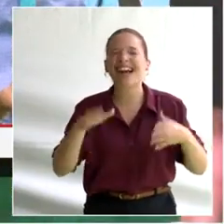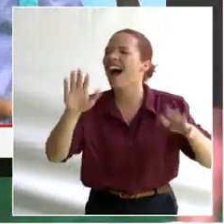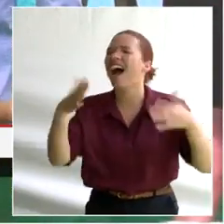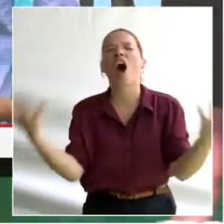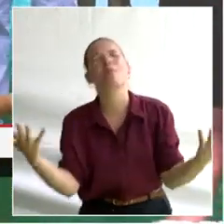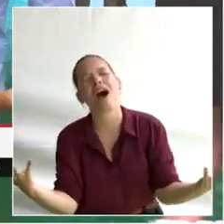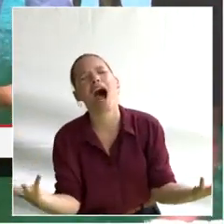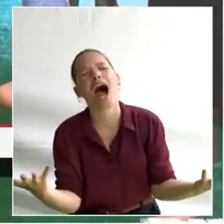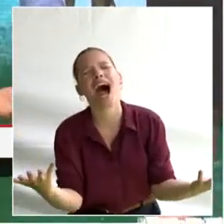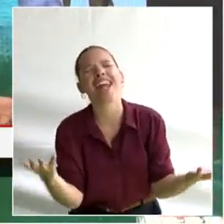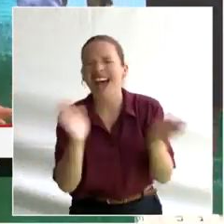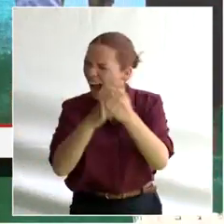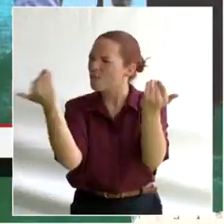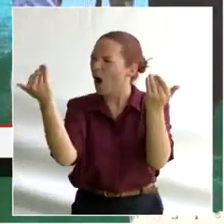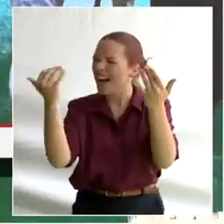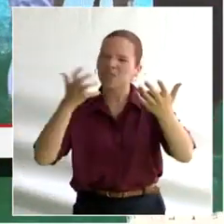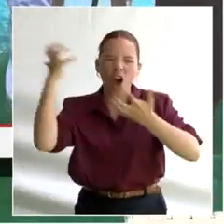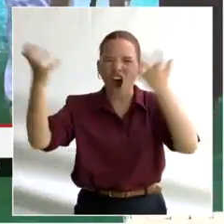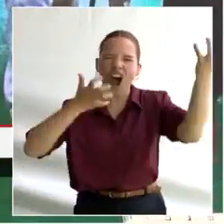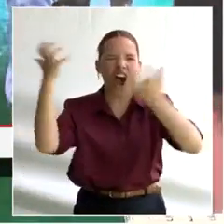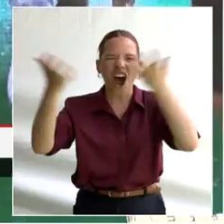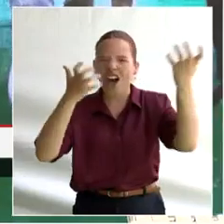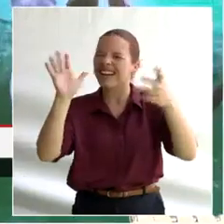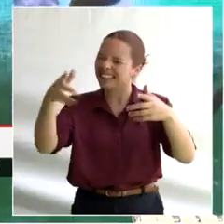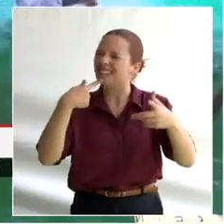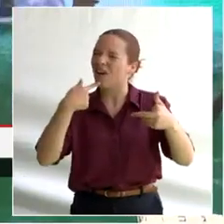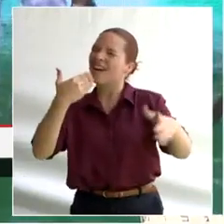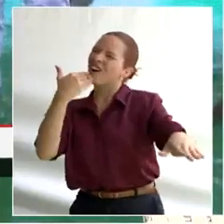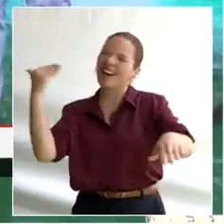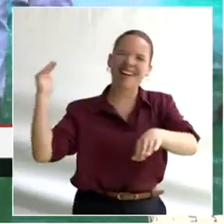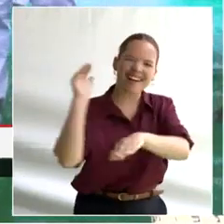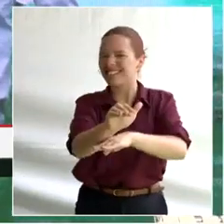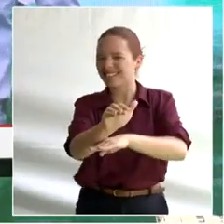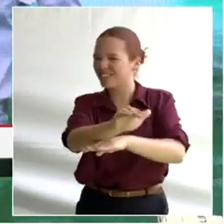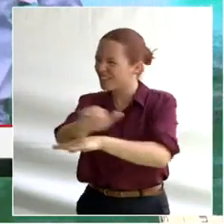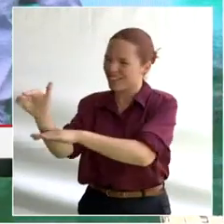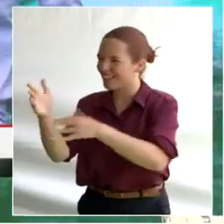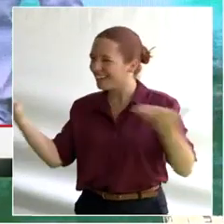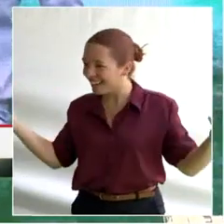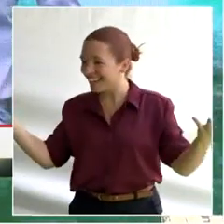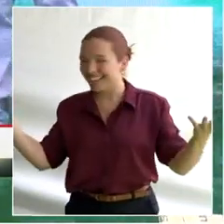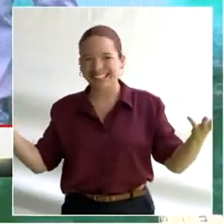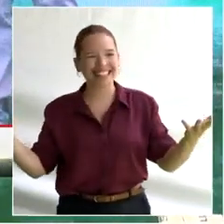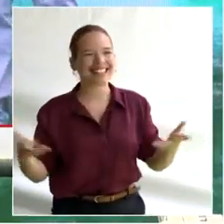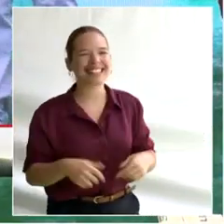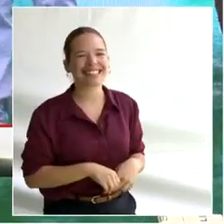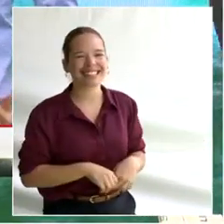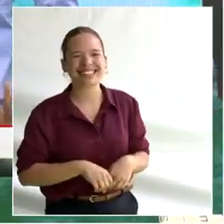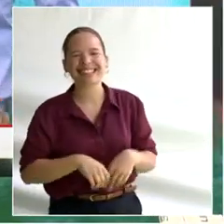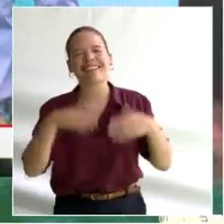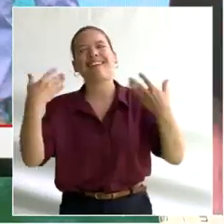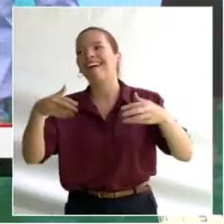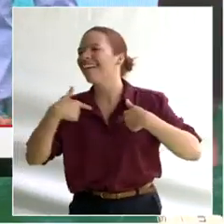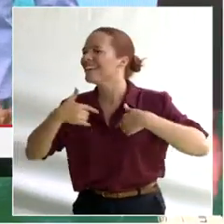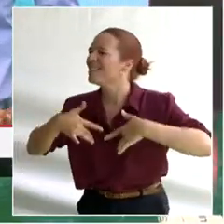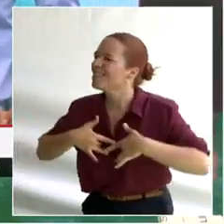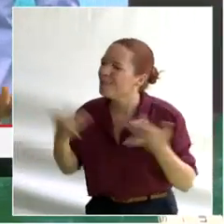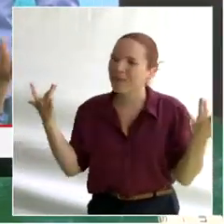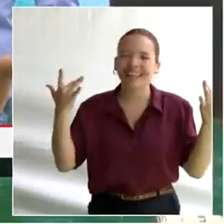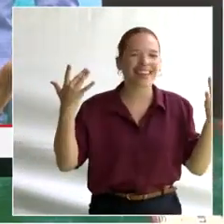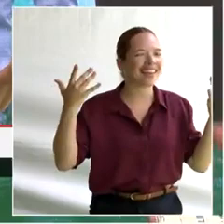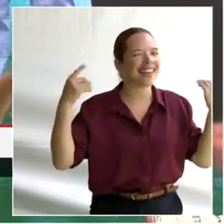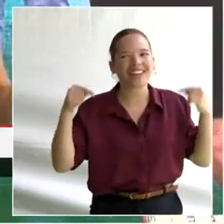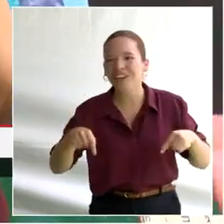Good afternoon, tennis fans. So I'm delighted to be here today and welcome you to the Mubadala